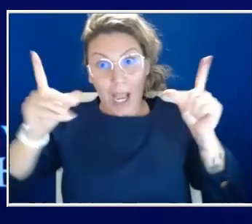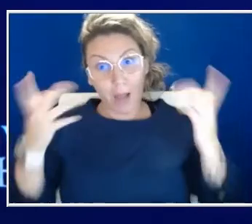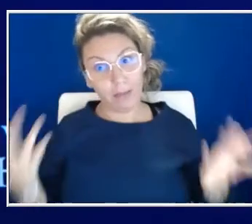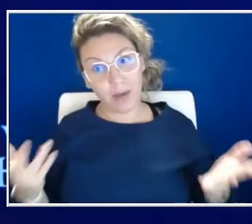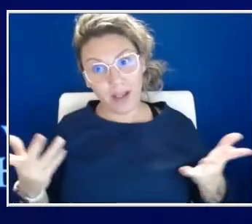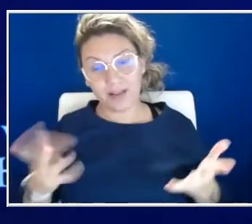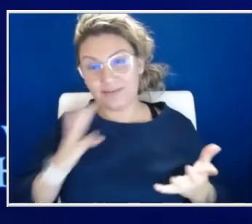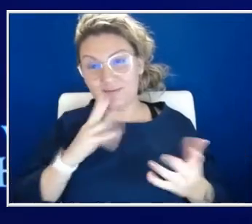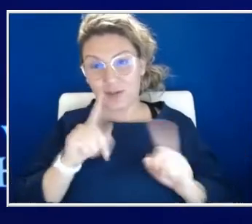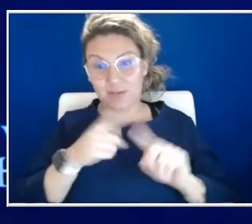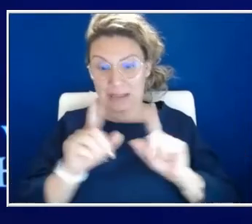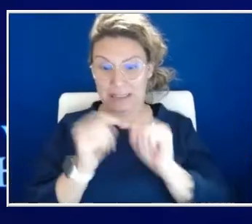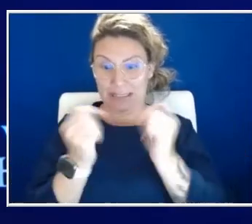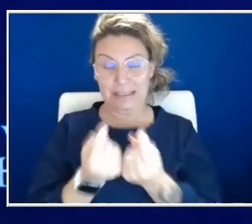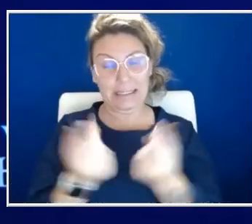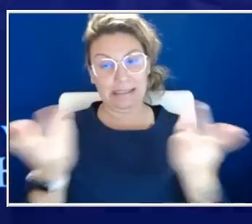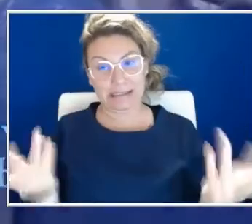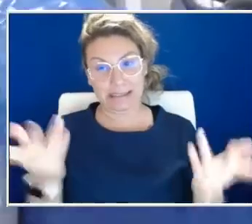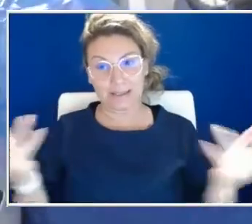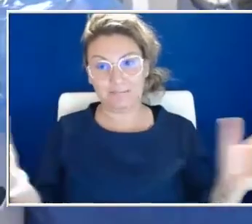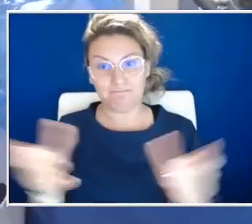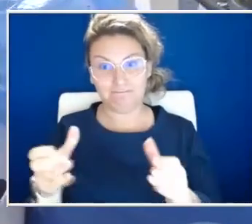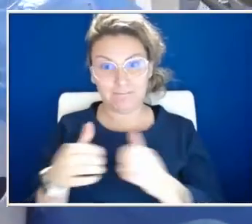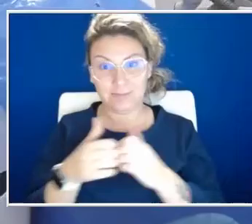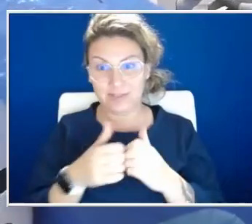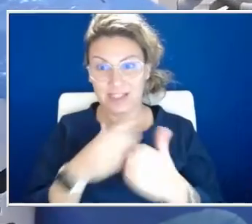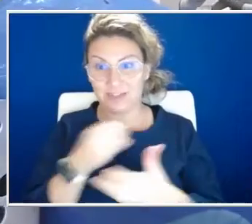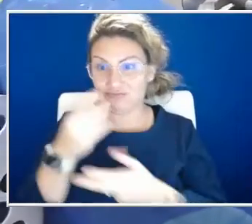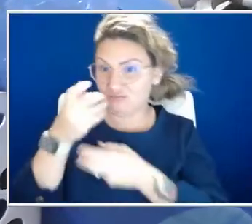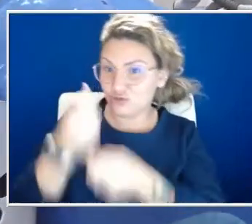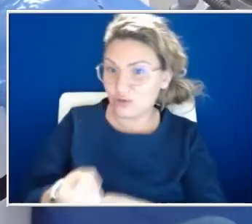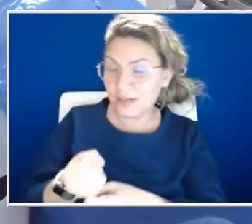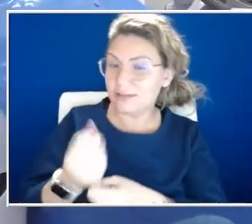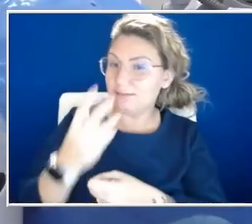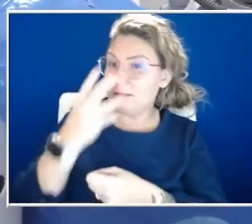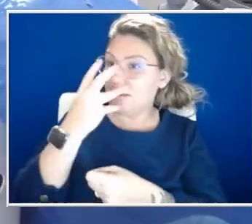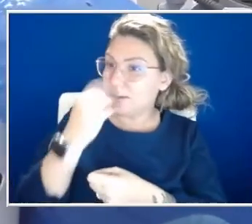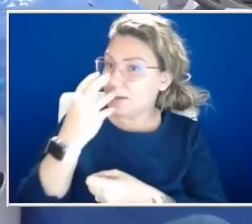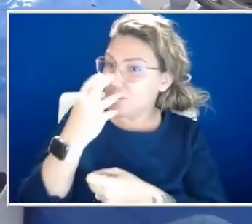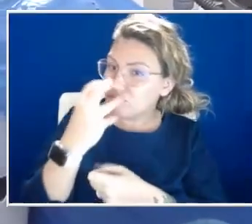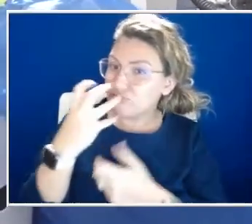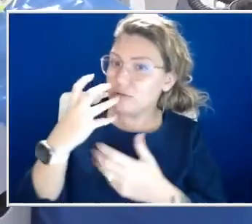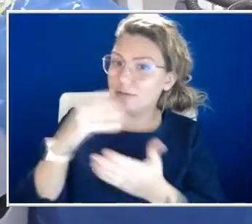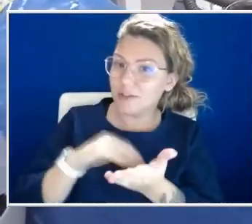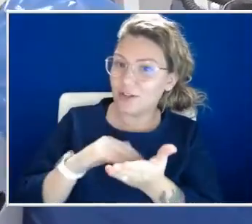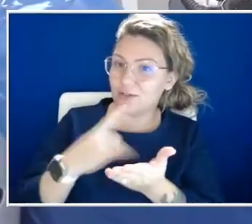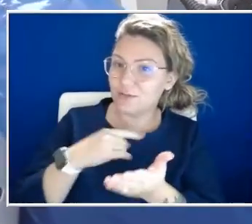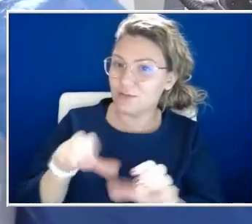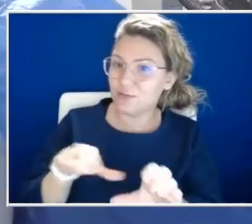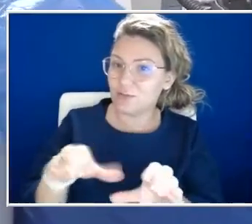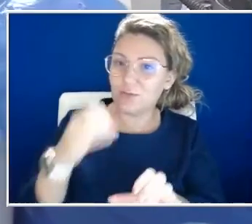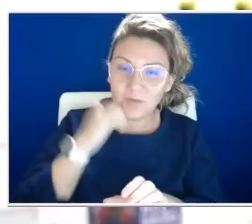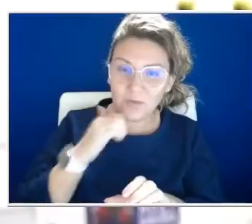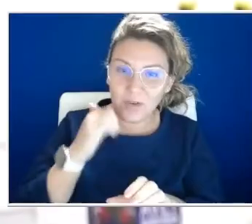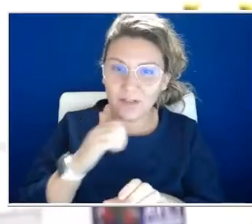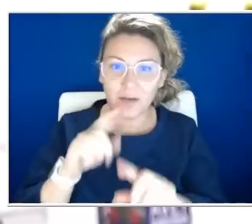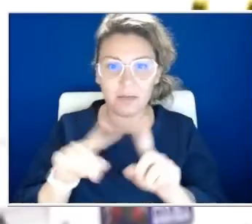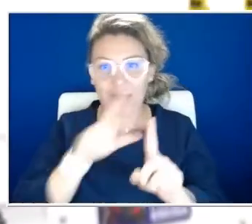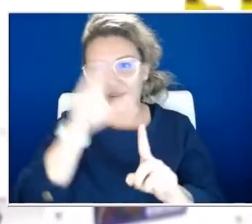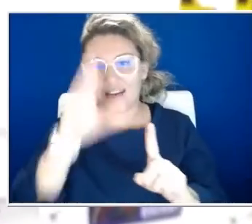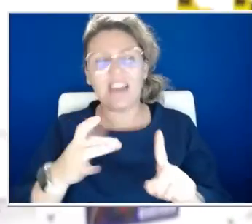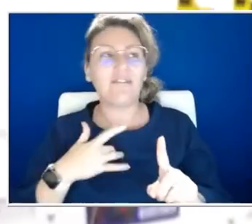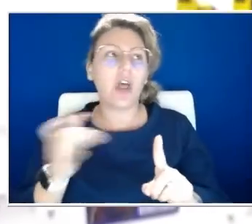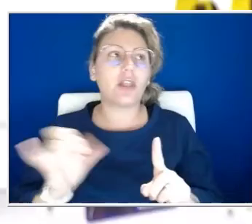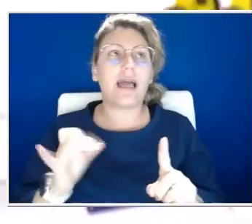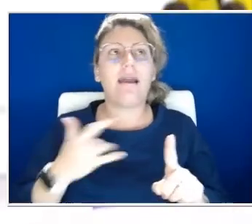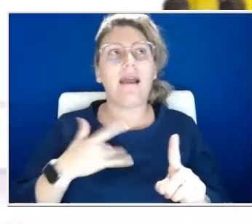team we put together and trusting our anesthesiologist. Again, something we do every day, but I never felt like I was in danger. I